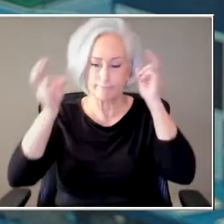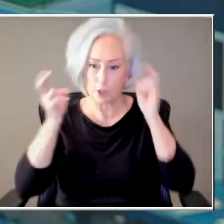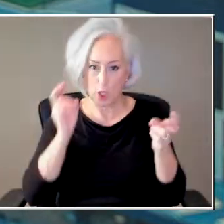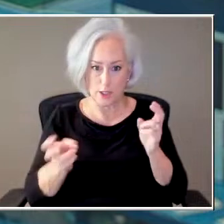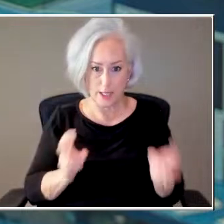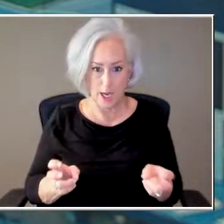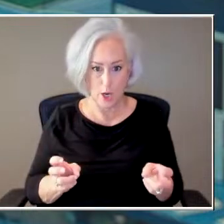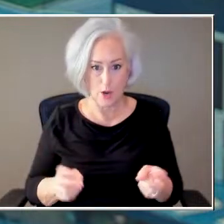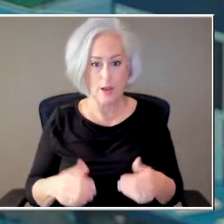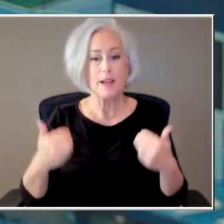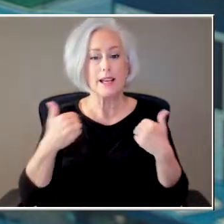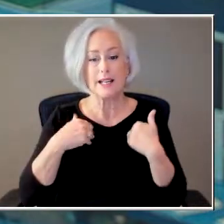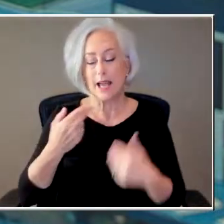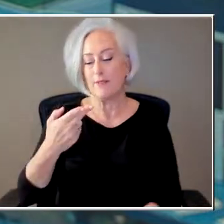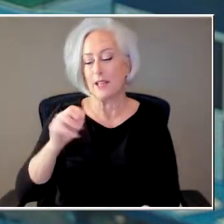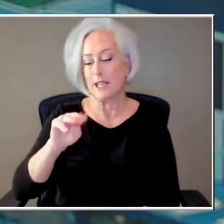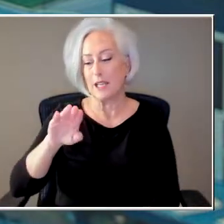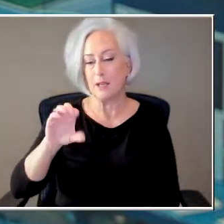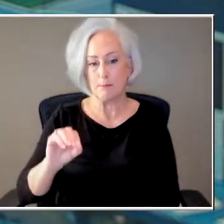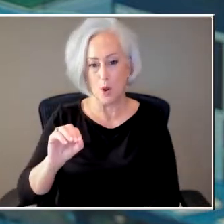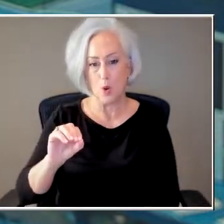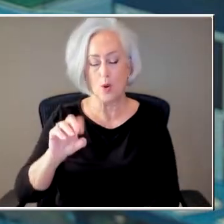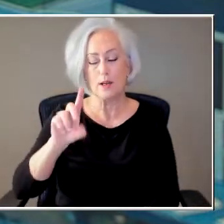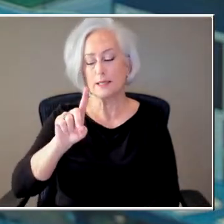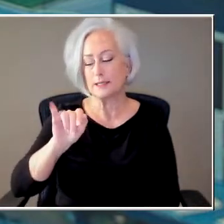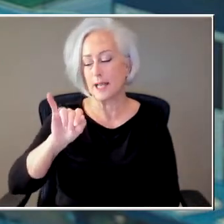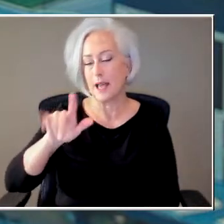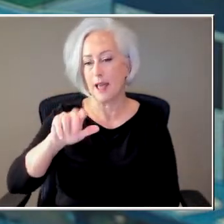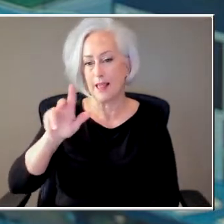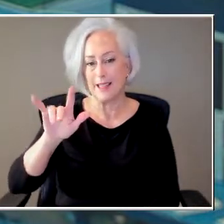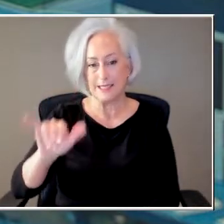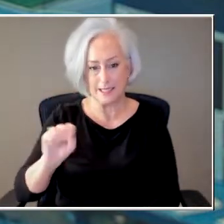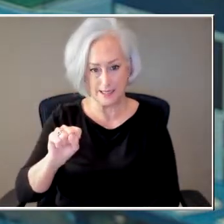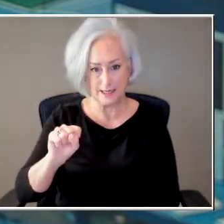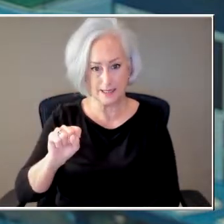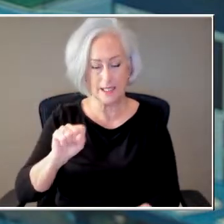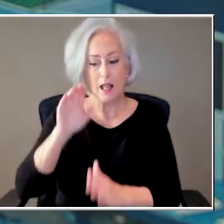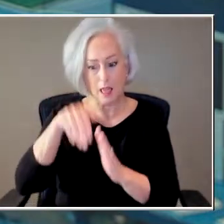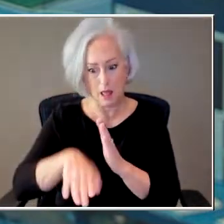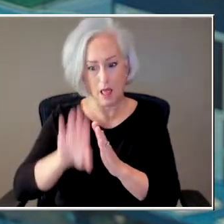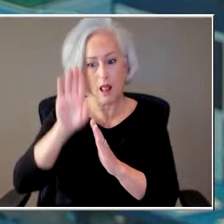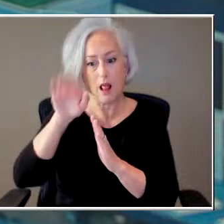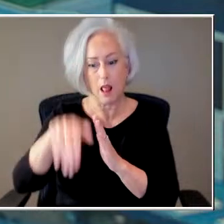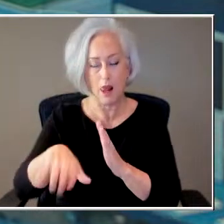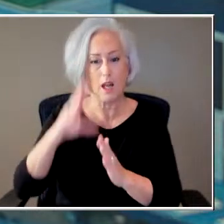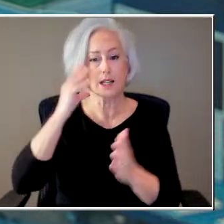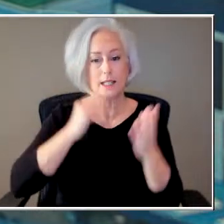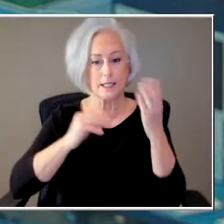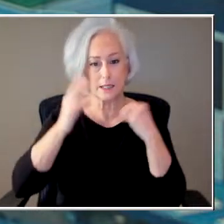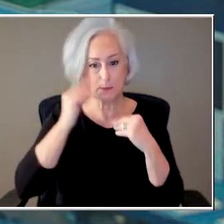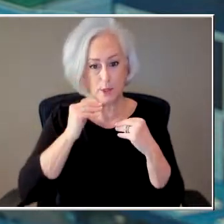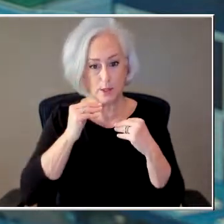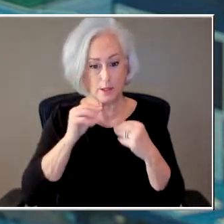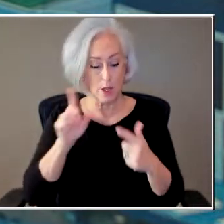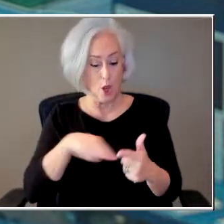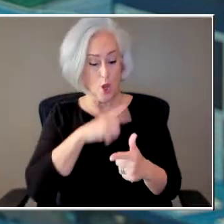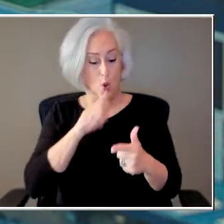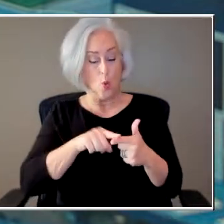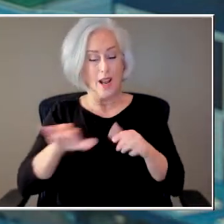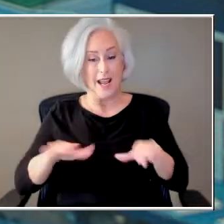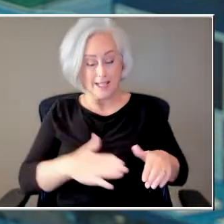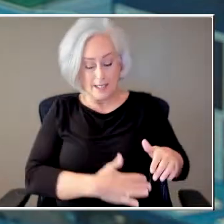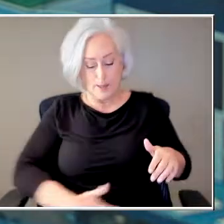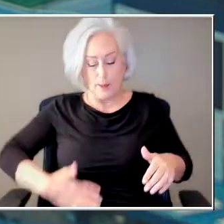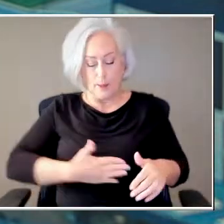which was very much a roller coaster. But after I switched to peritoneal dialysis, which was done at home, it became a little